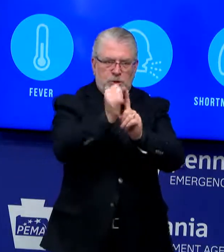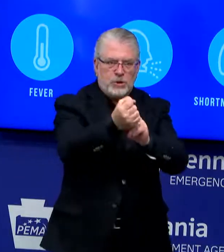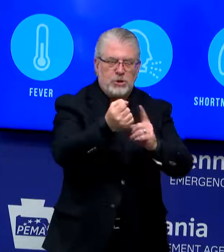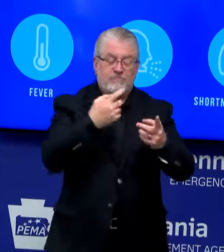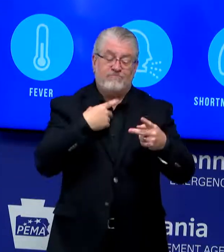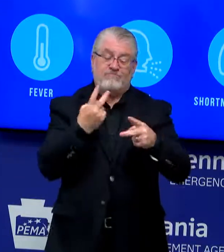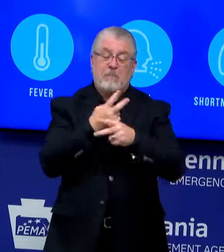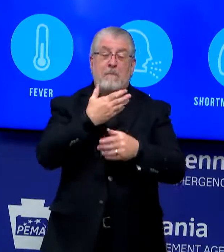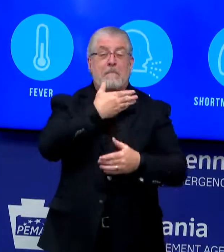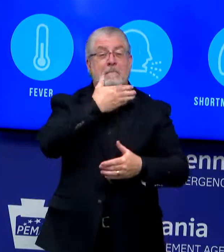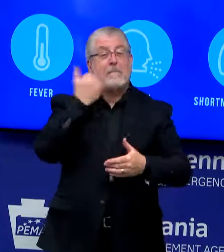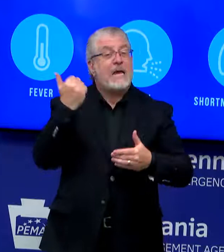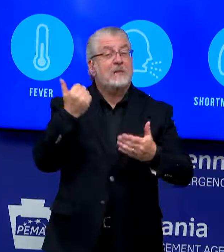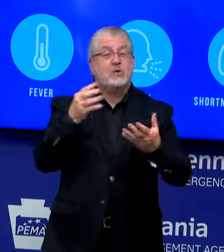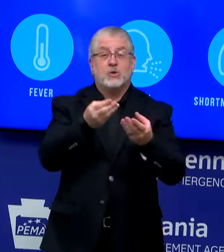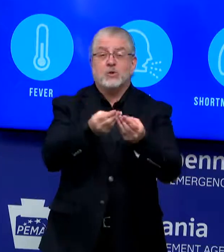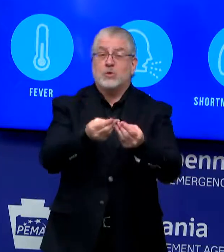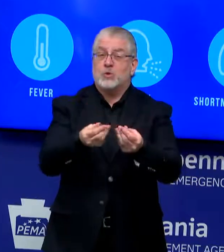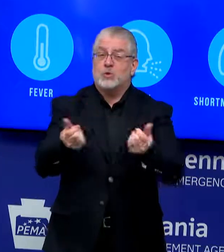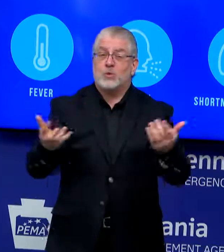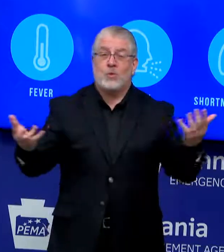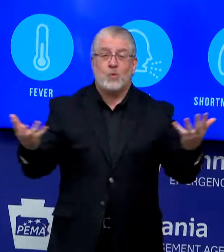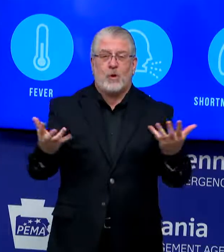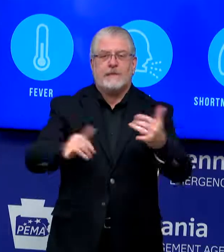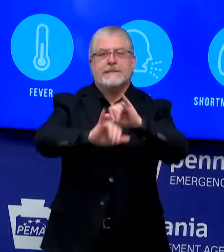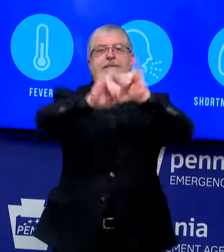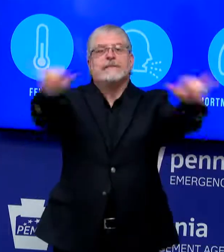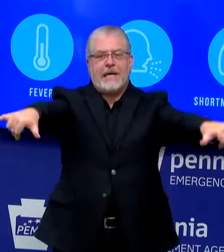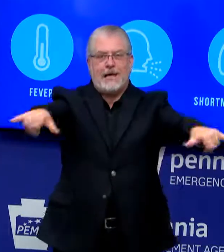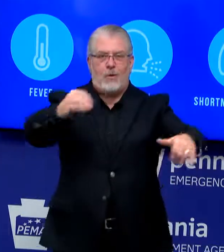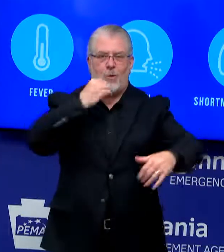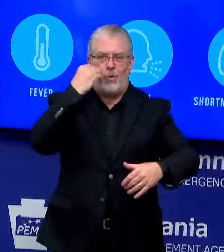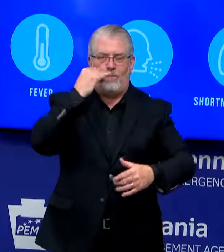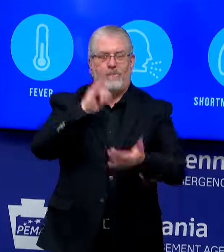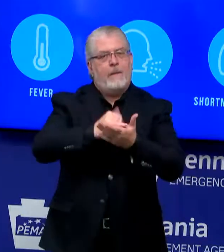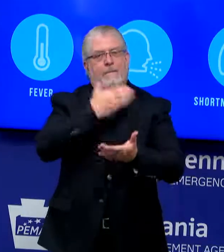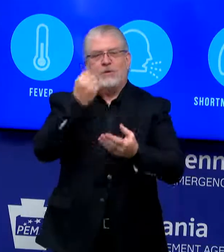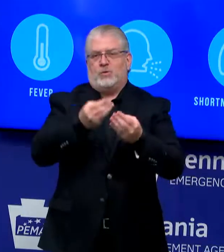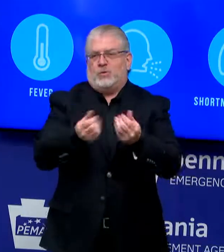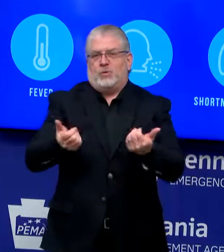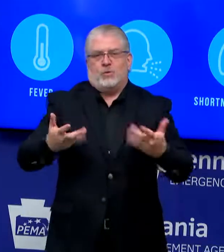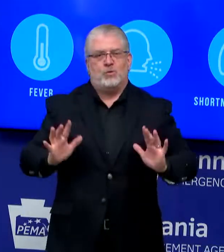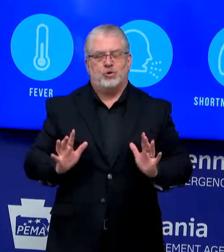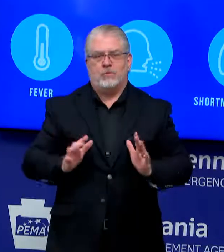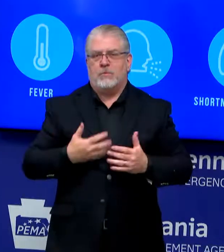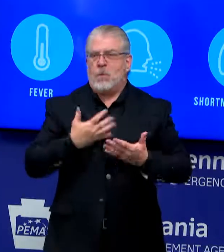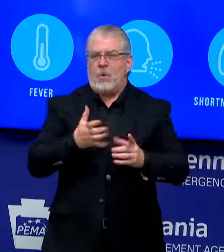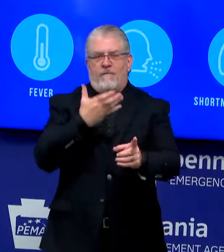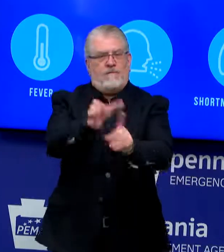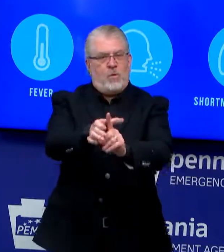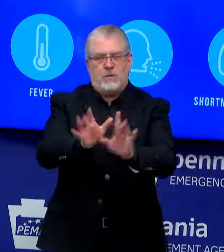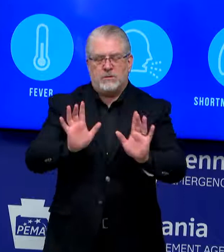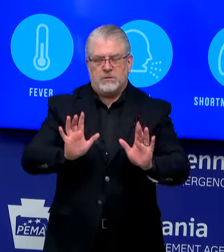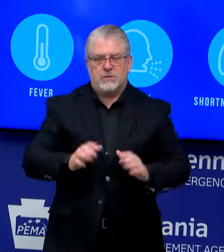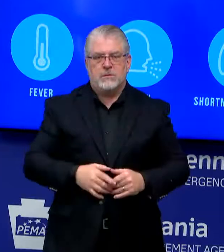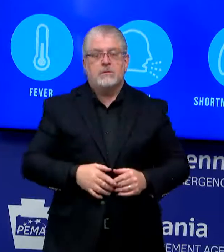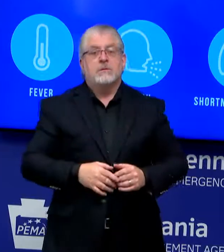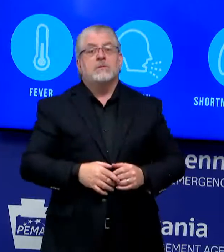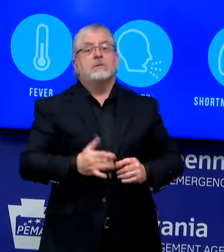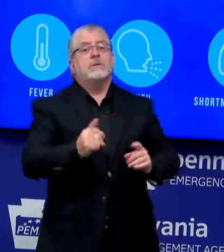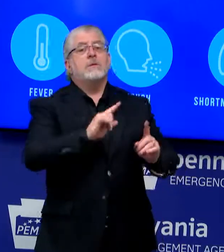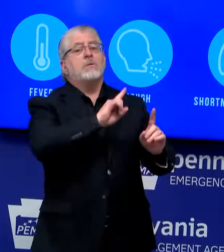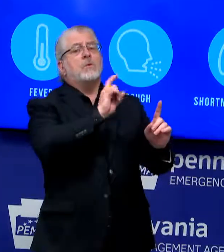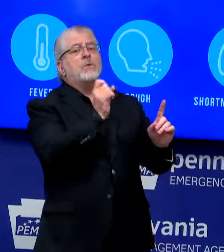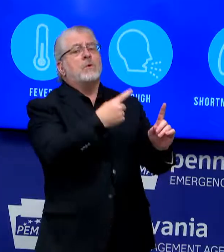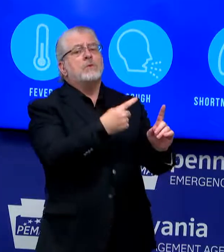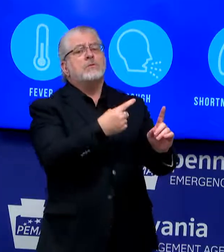Secretary, the next question is for you. Several outlets, Fox 56 News, the PLS Reporter, and